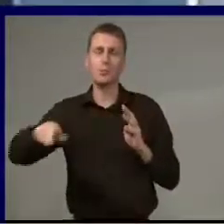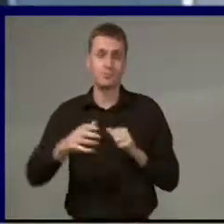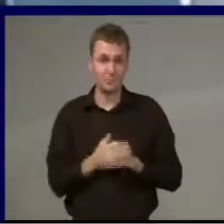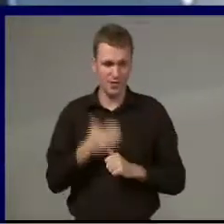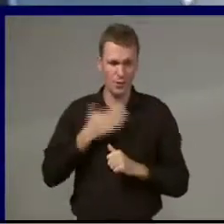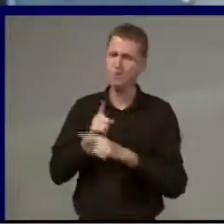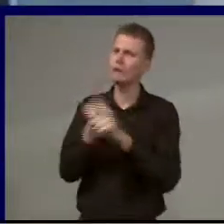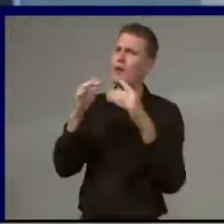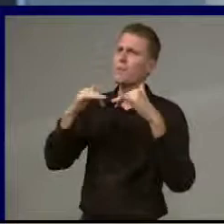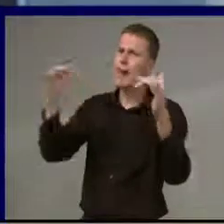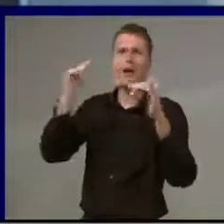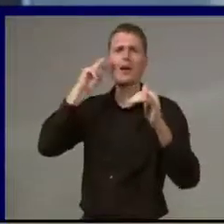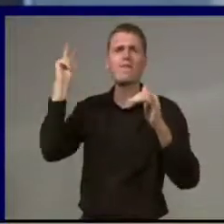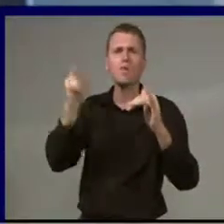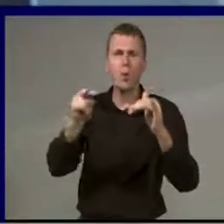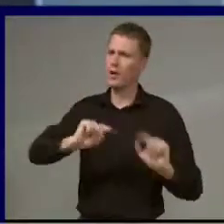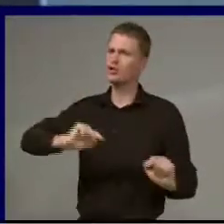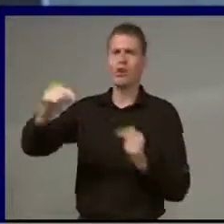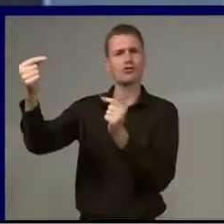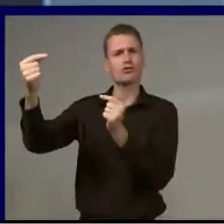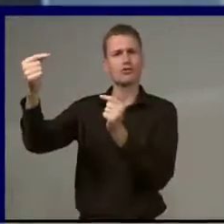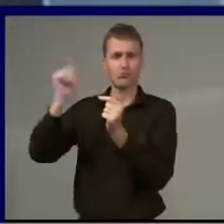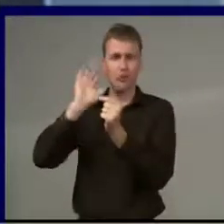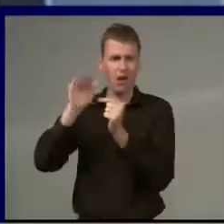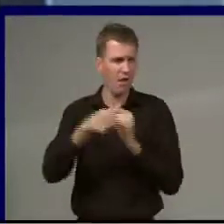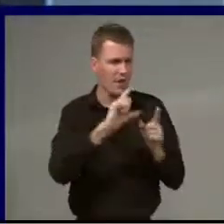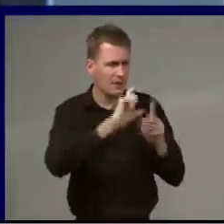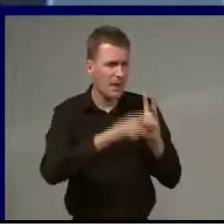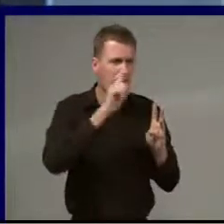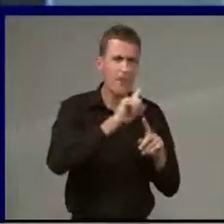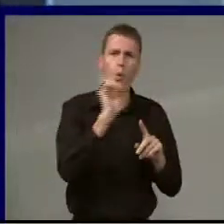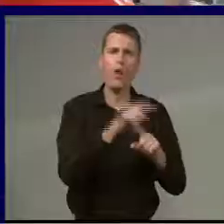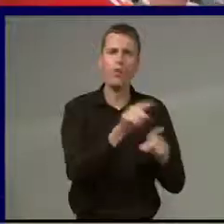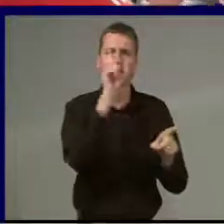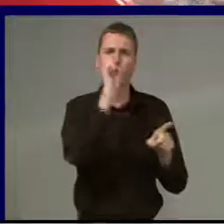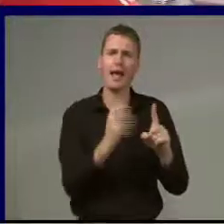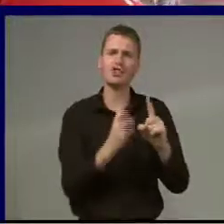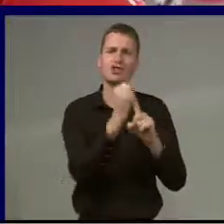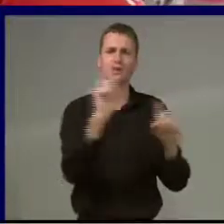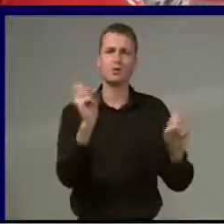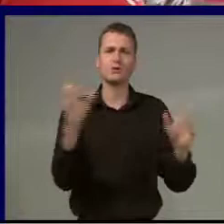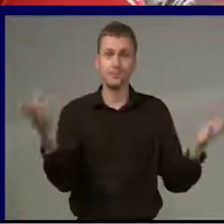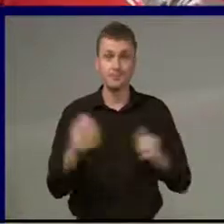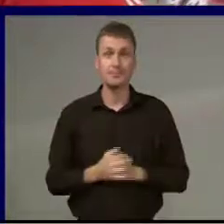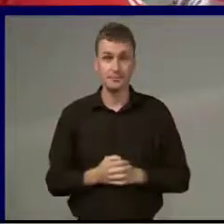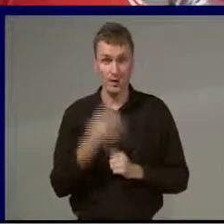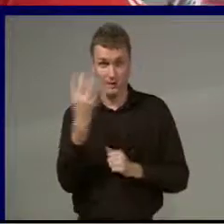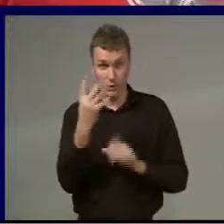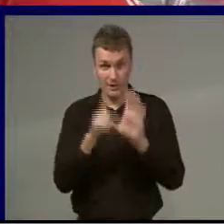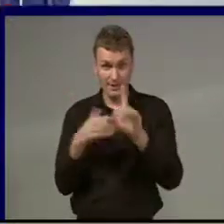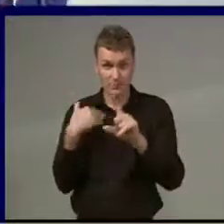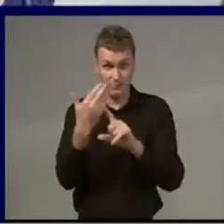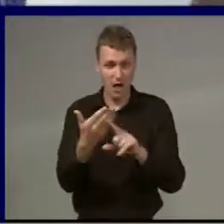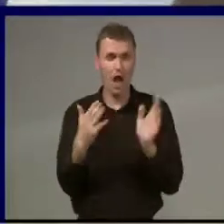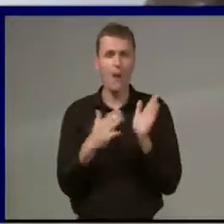public perceptions about what people with disabilities are capable of. For the past 14 years, Michael's